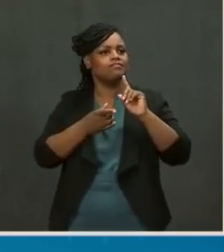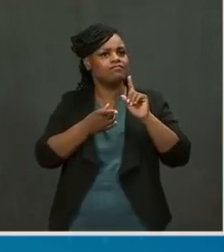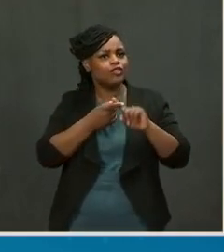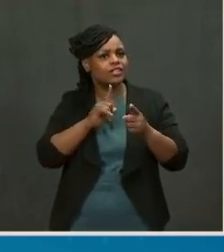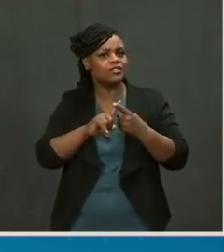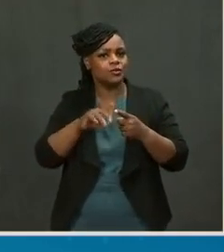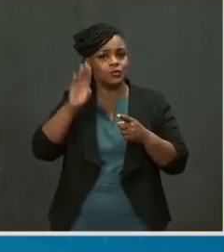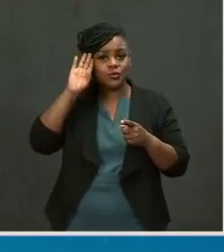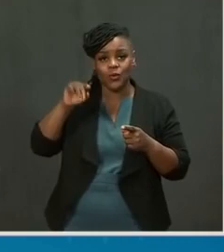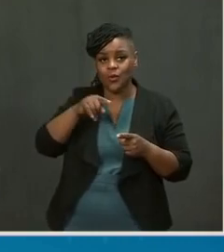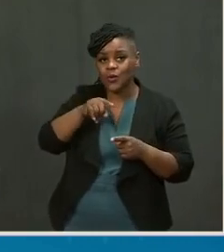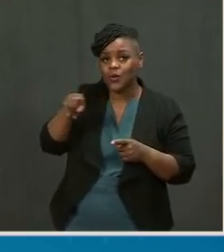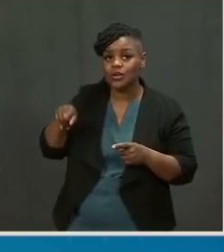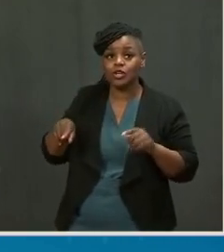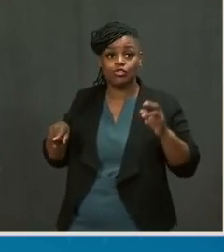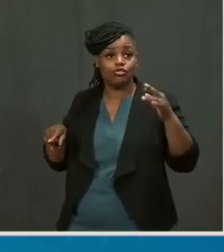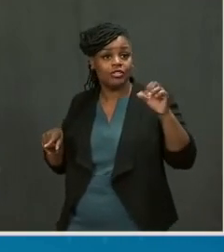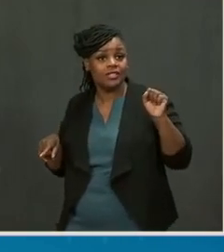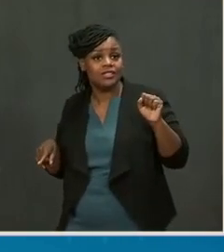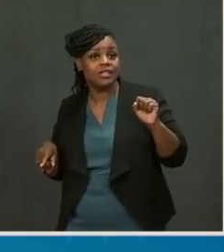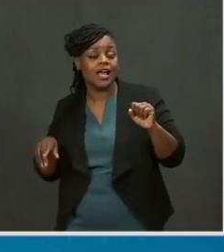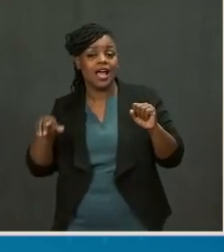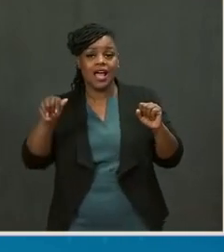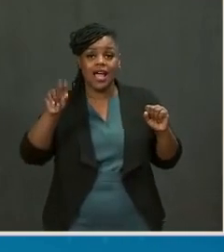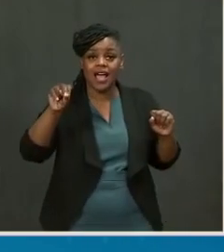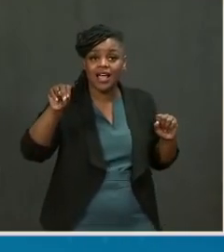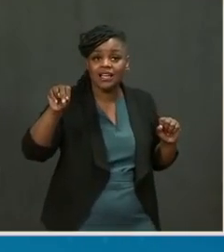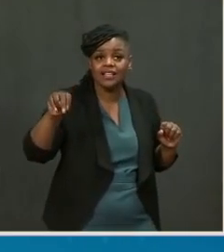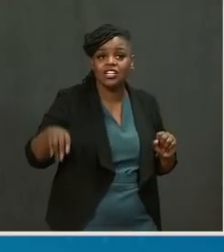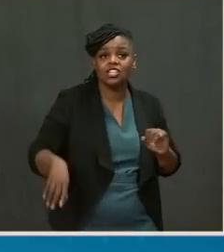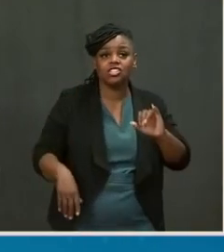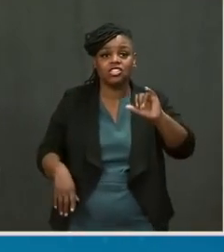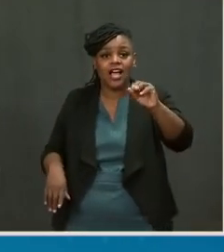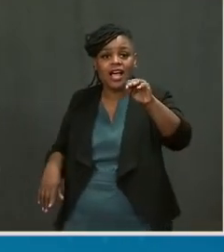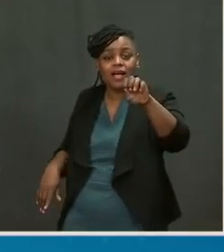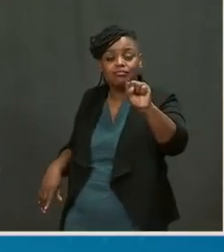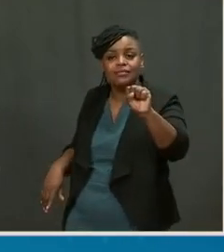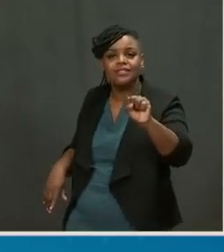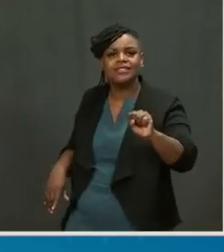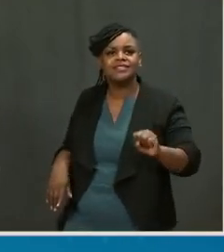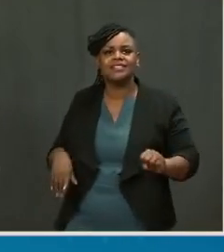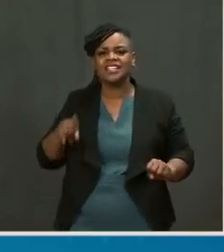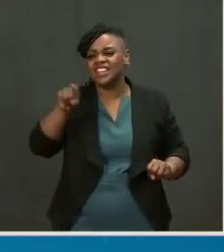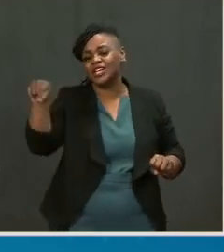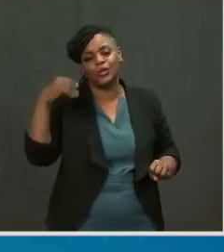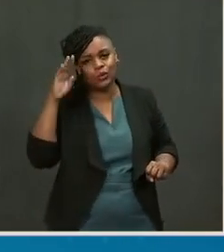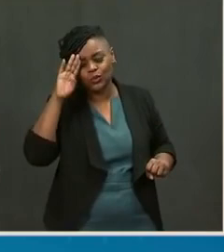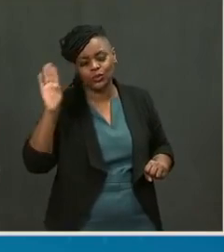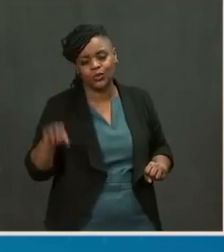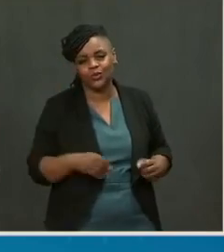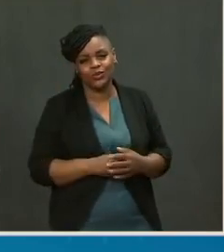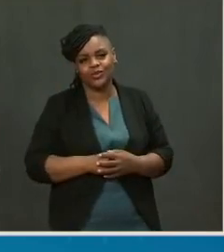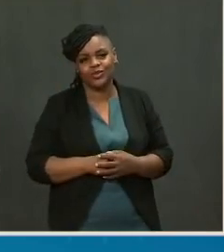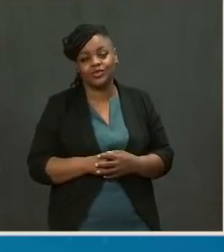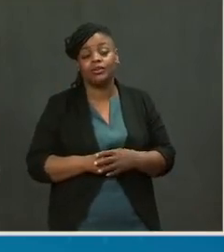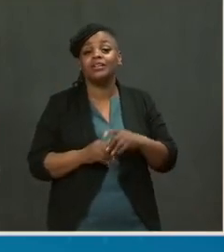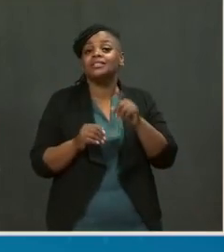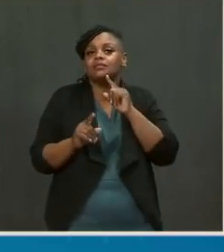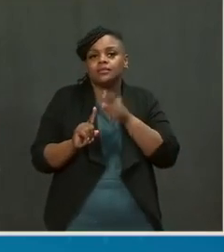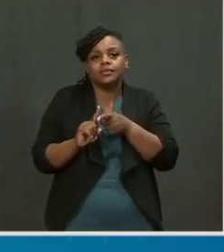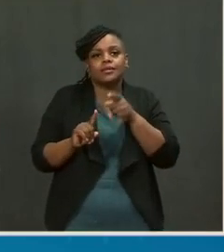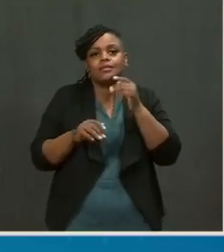knows it, Annie knows it, Jean knows it. It's going to be a process in